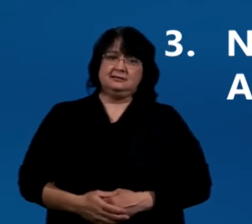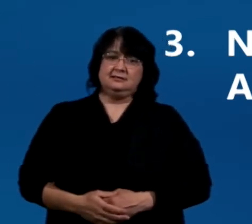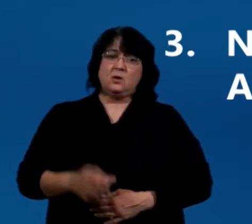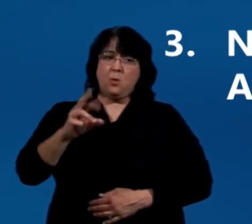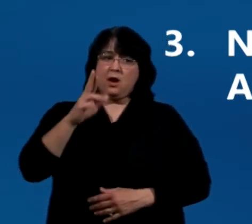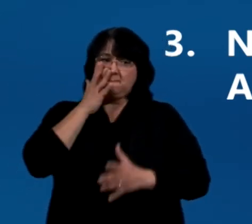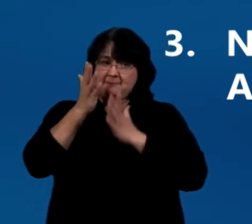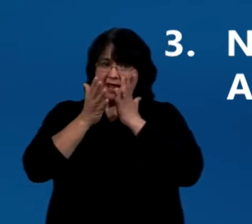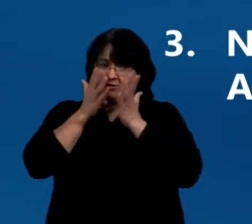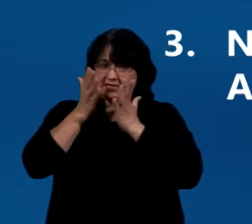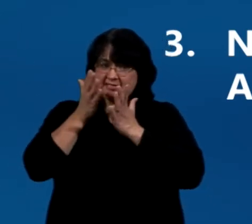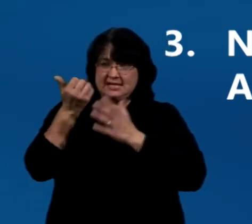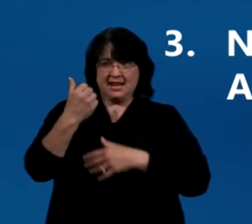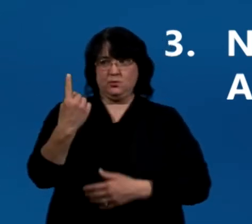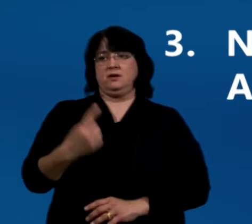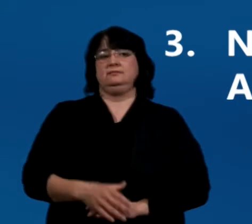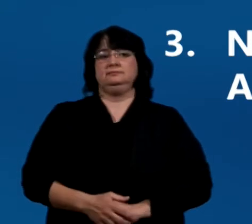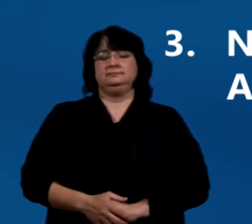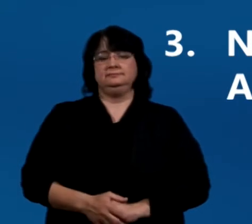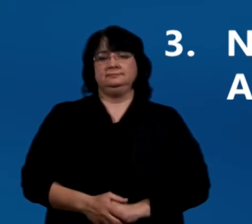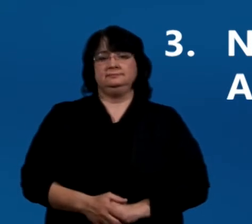or embarrass anyone.